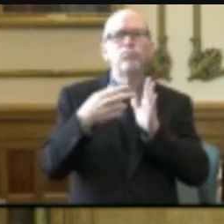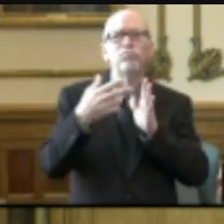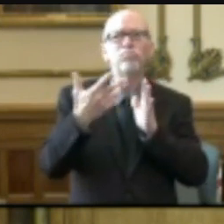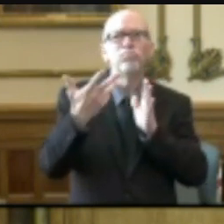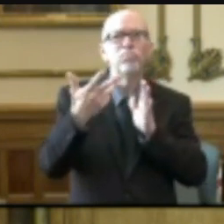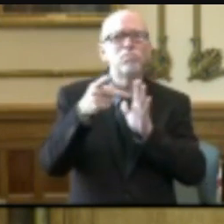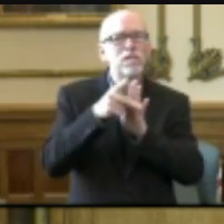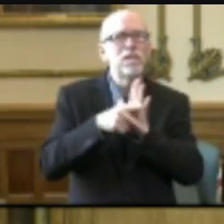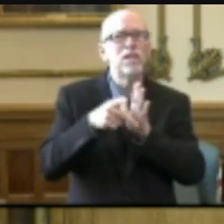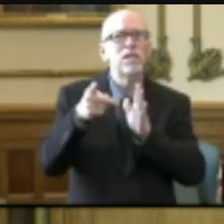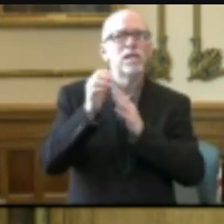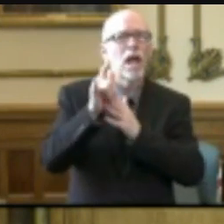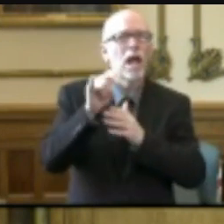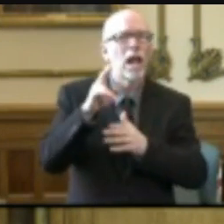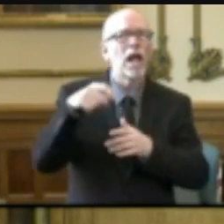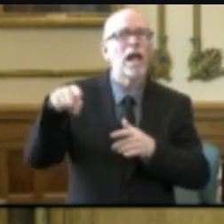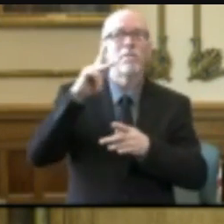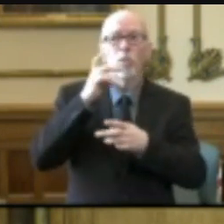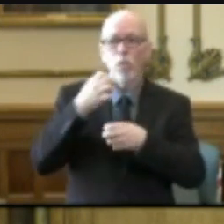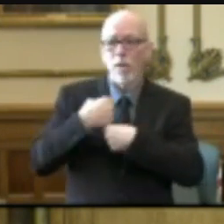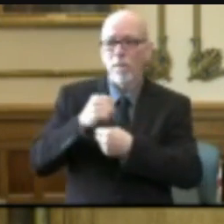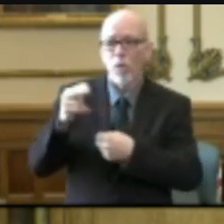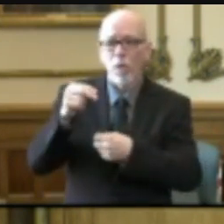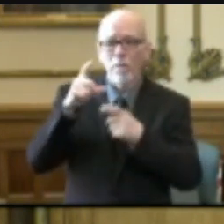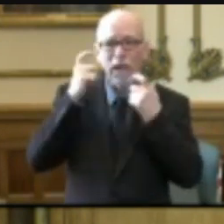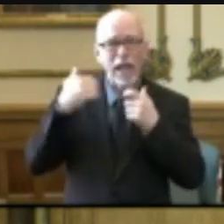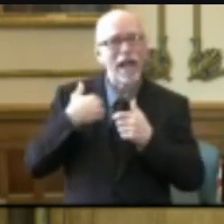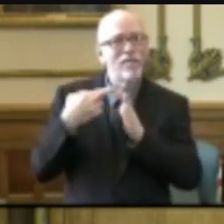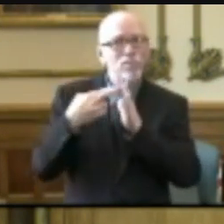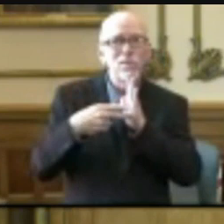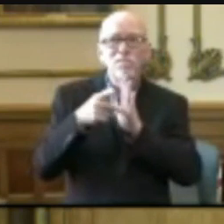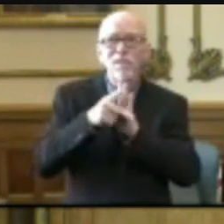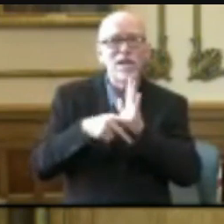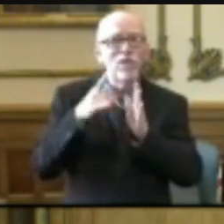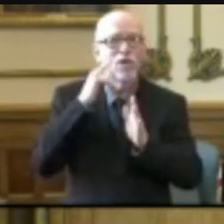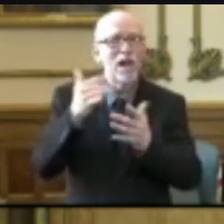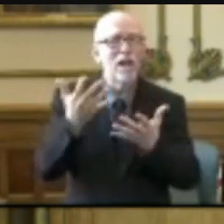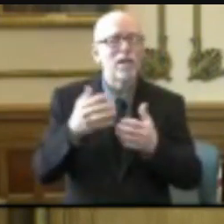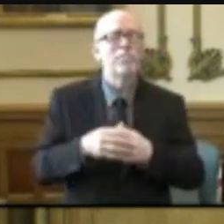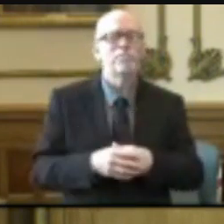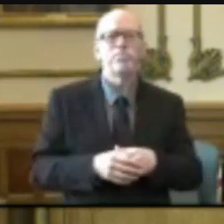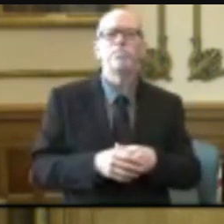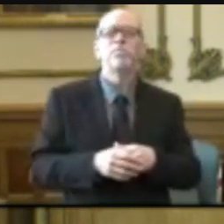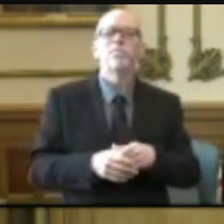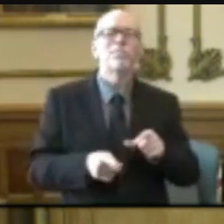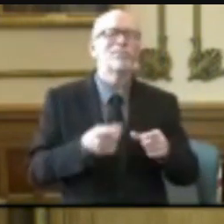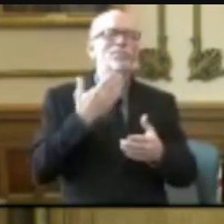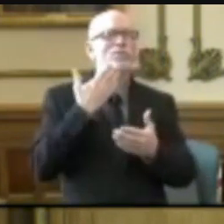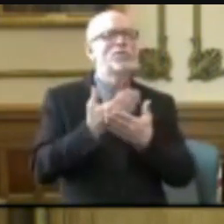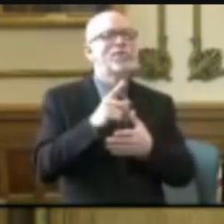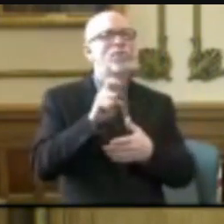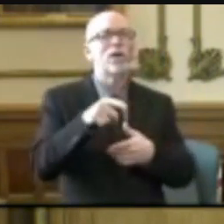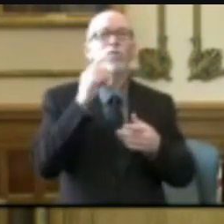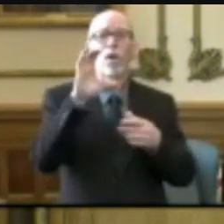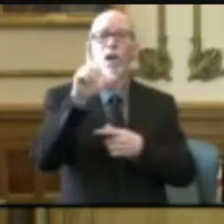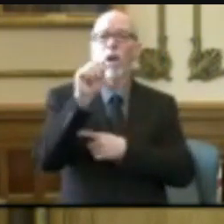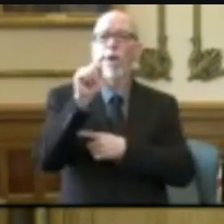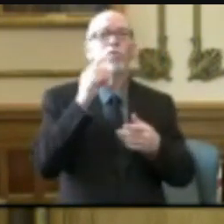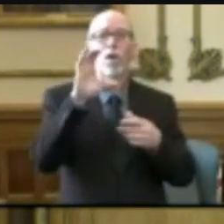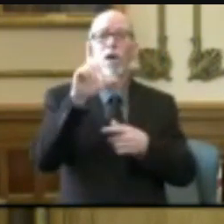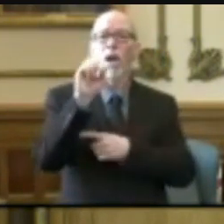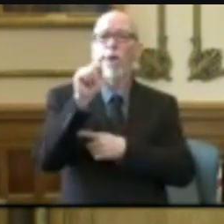public who would like to construct their own masks at home? Mm-hmm. That's an excellent question. You know, cloth masks tend to